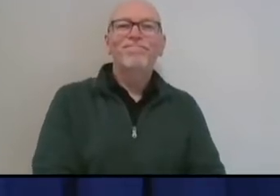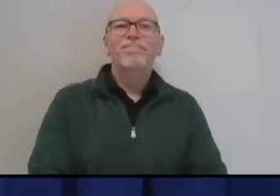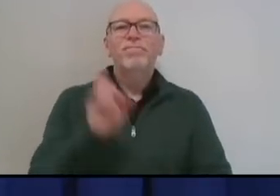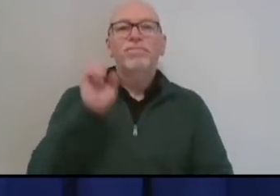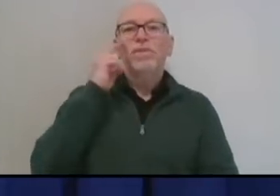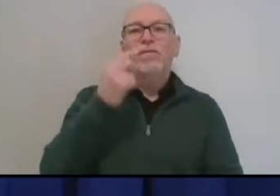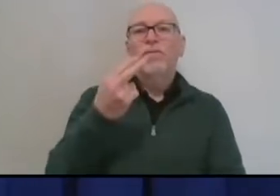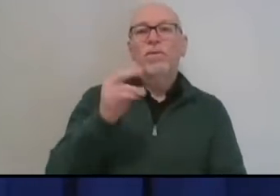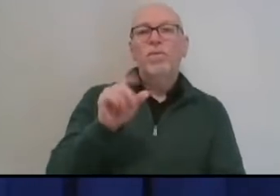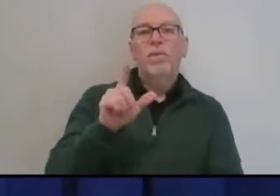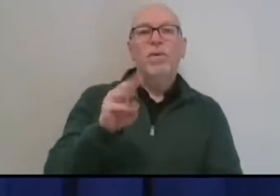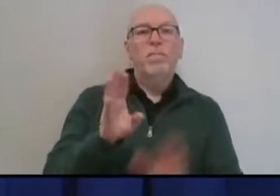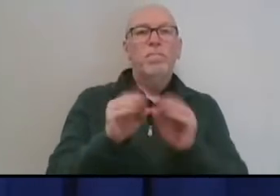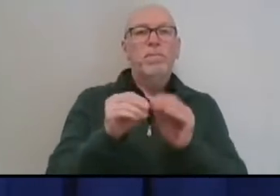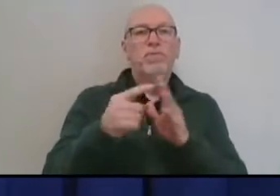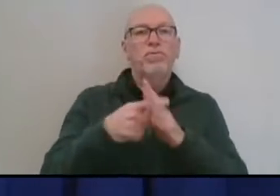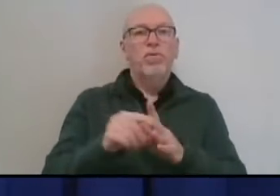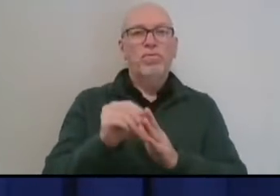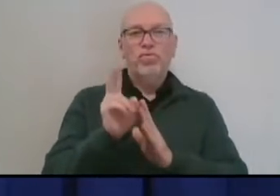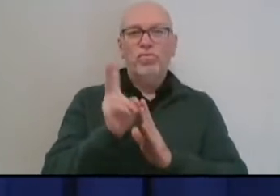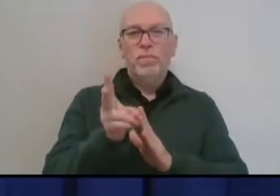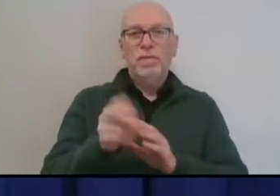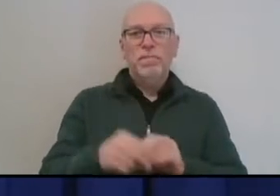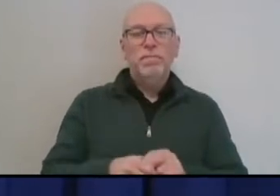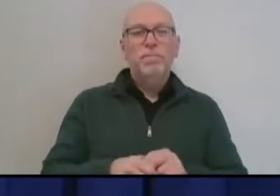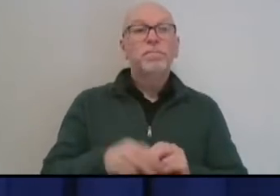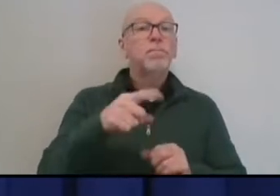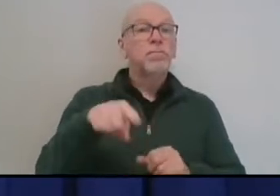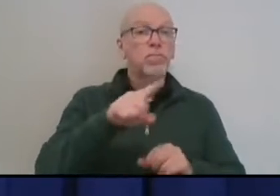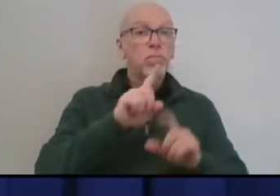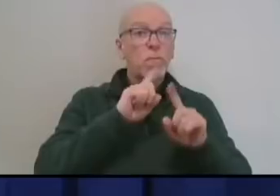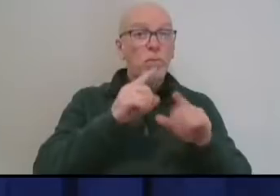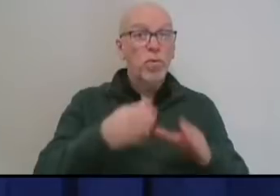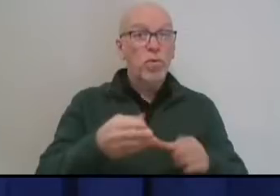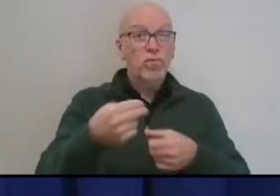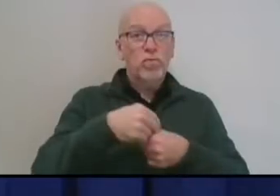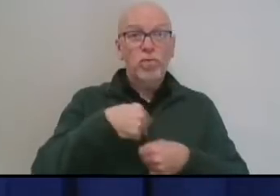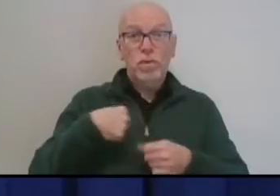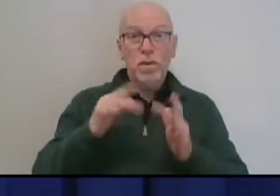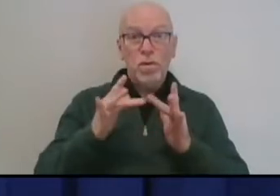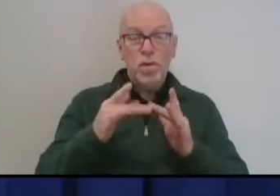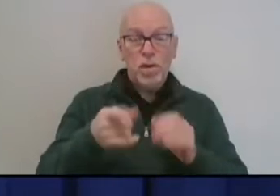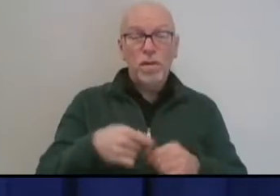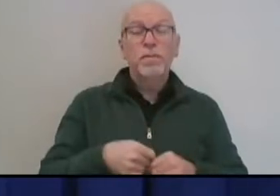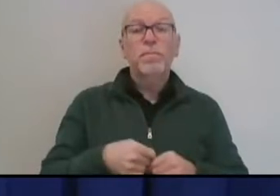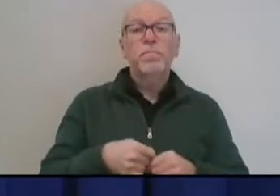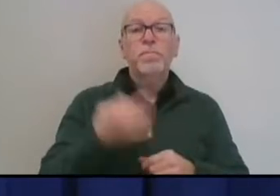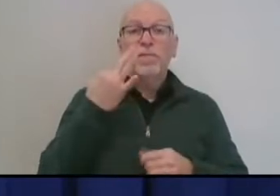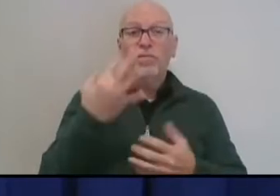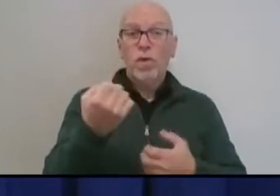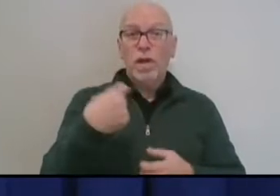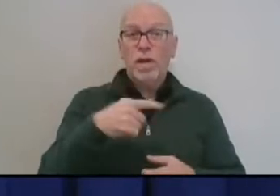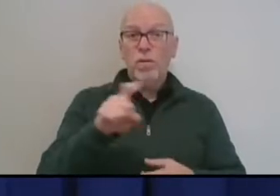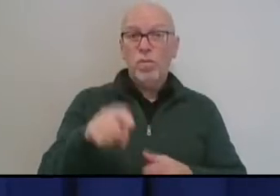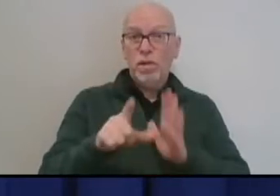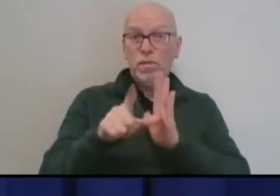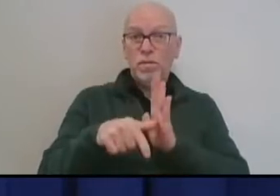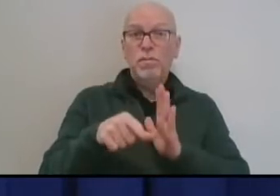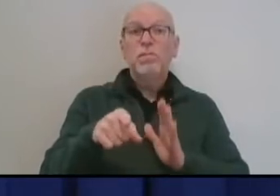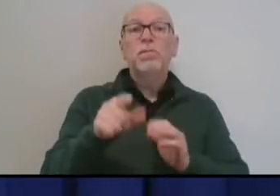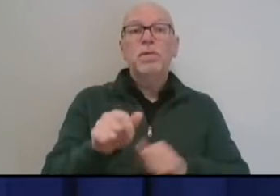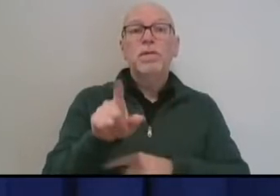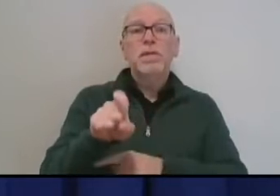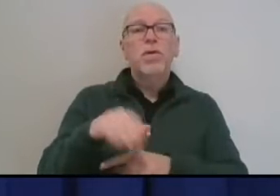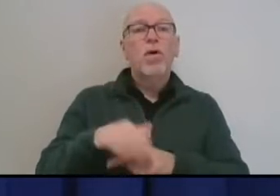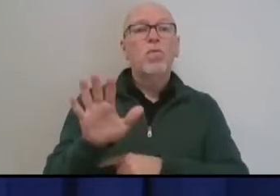Governor Holcomb's briefing will begin in 2 minutes. For the journalists joining us in the digital press room, if you'd like to ask a question, you can